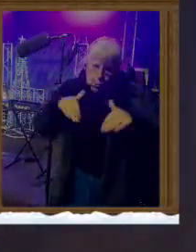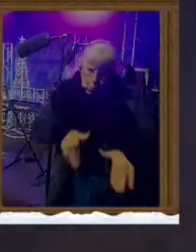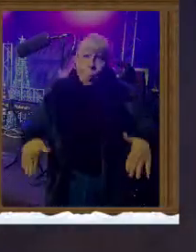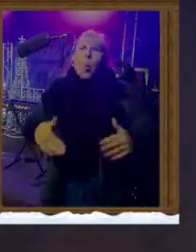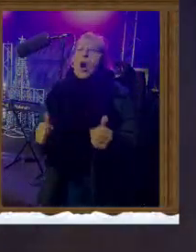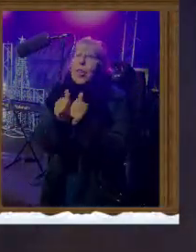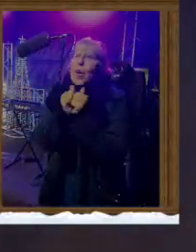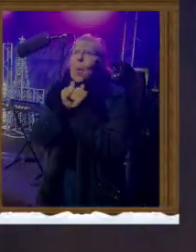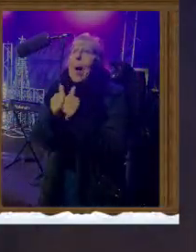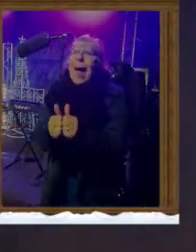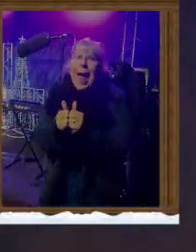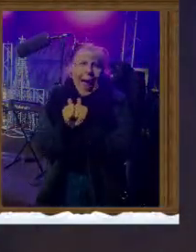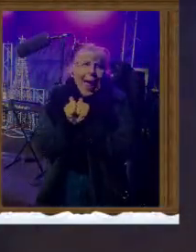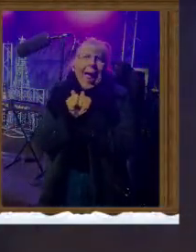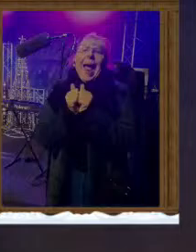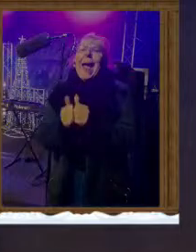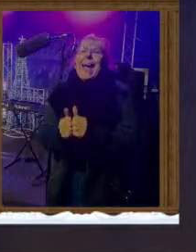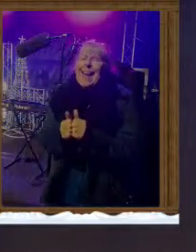wait.